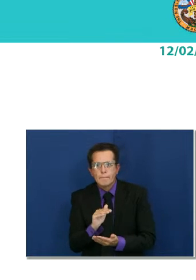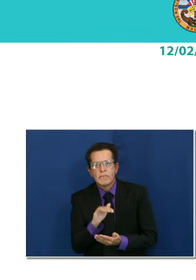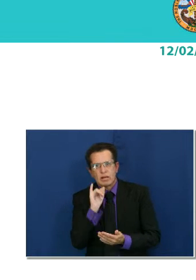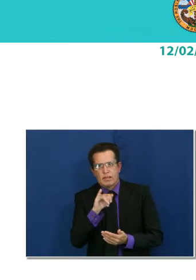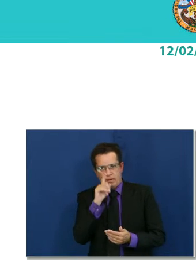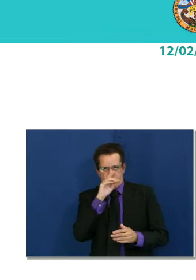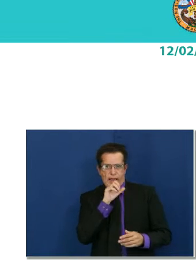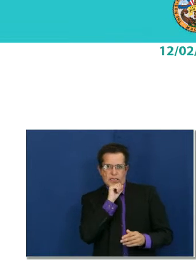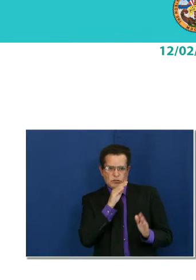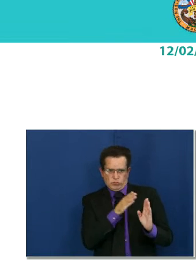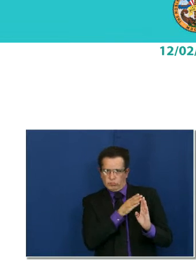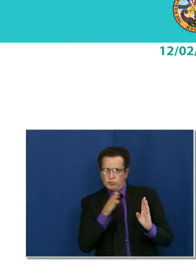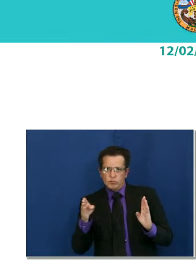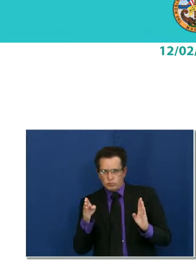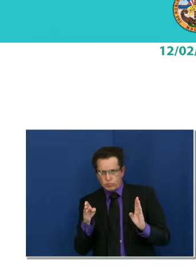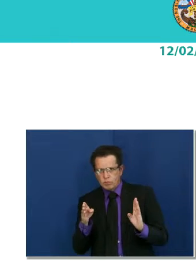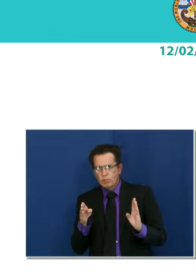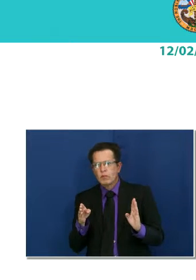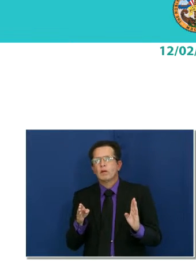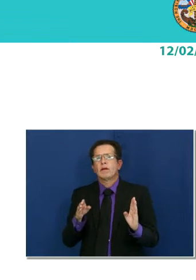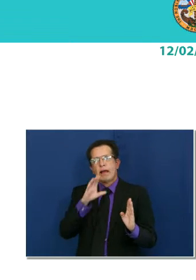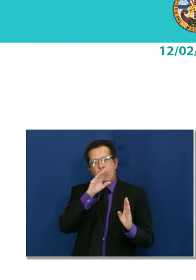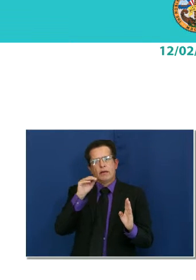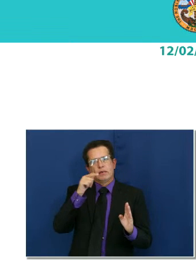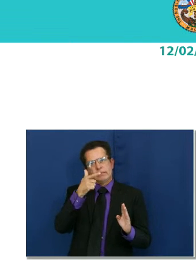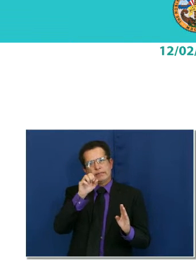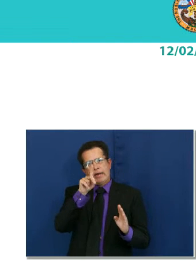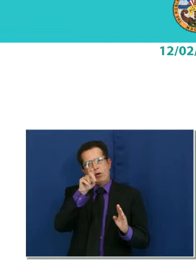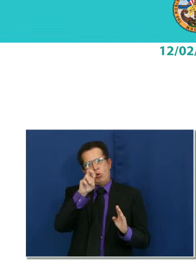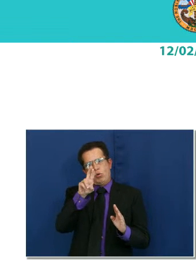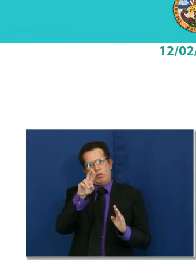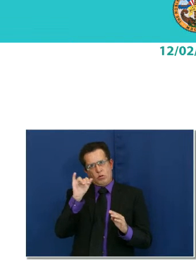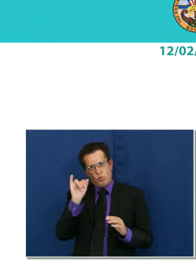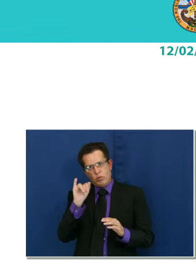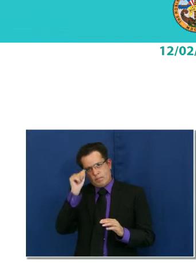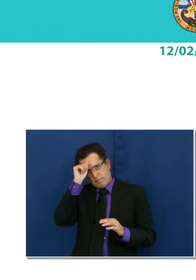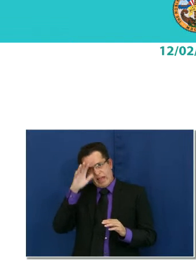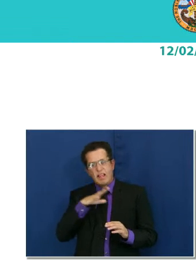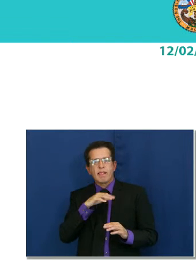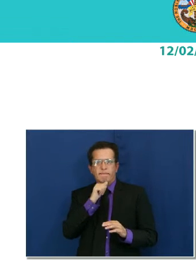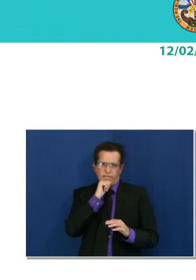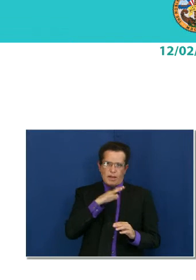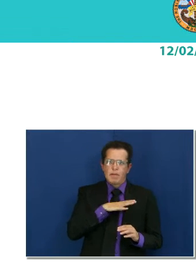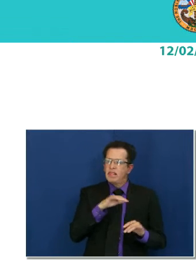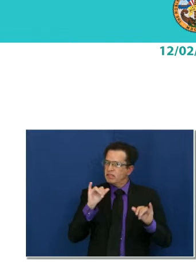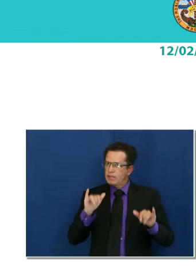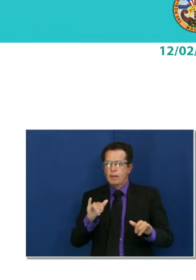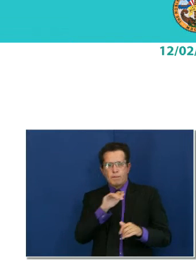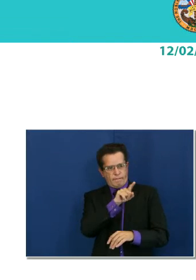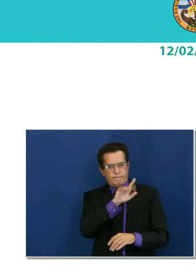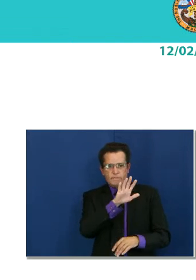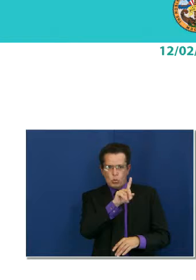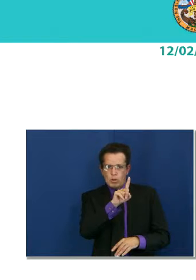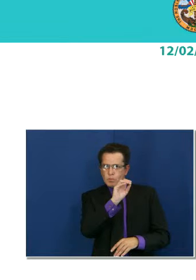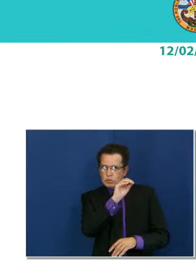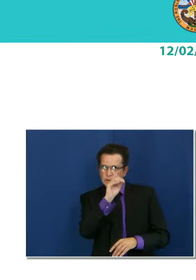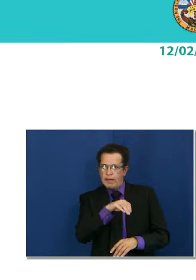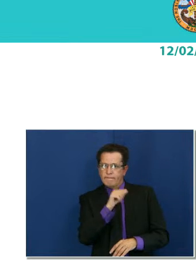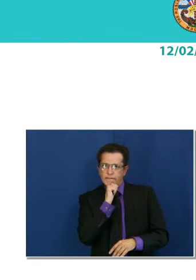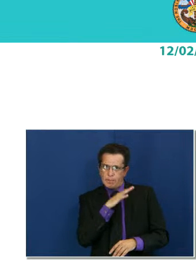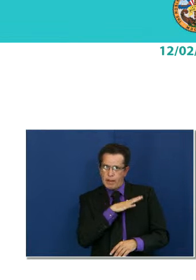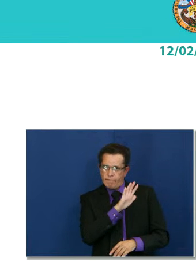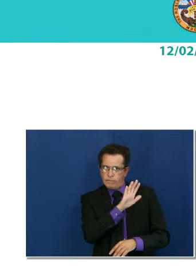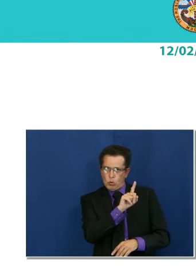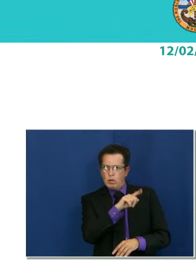from prior weeks. And the gender distribution is also unchanged, with 51% of the cases being